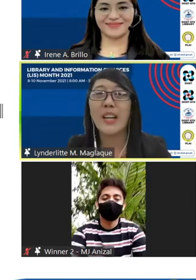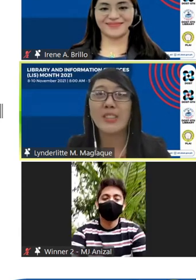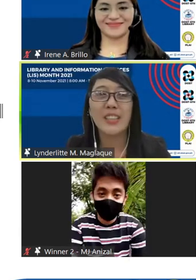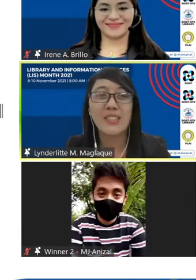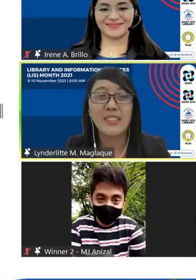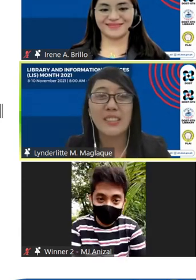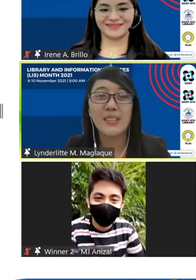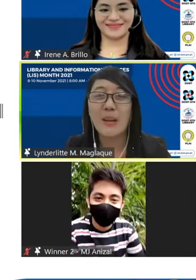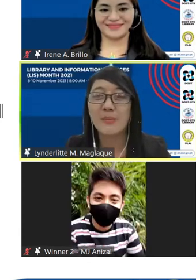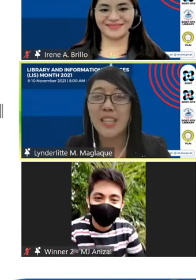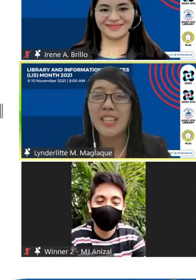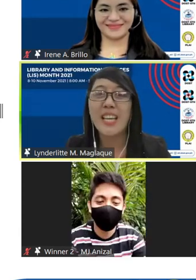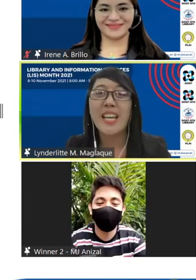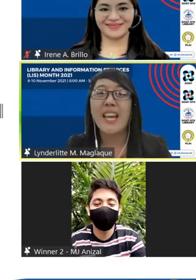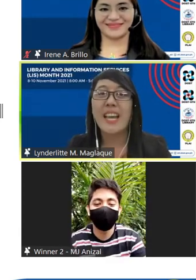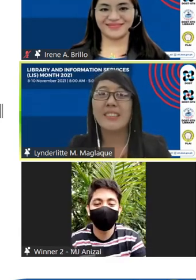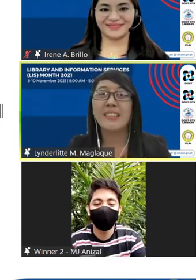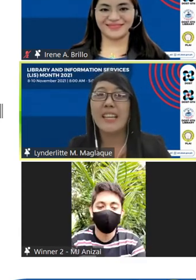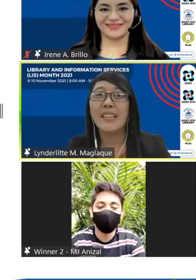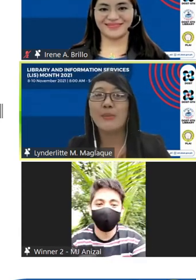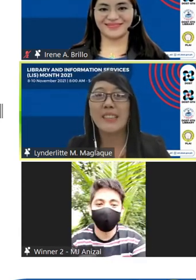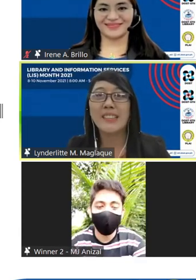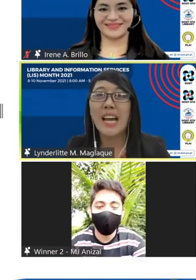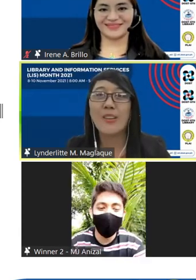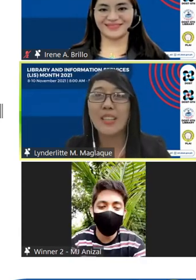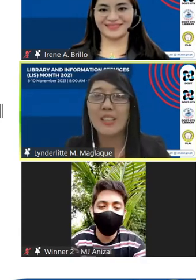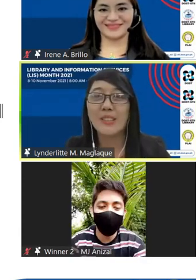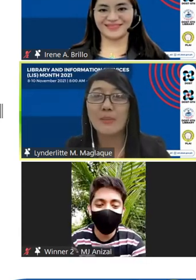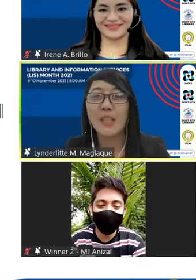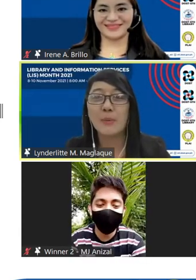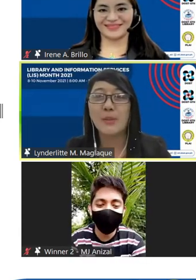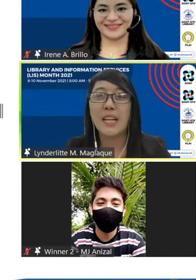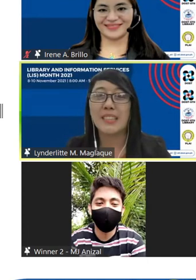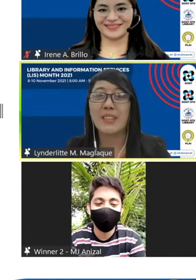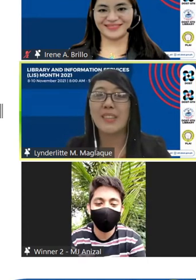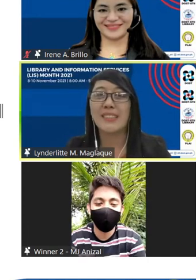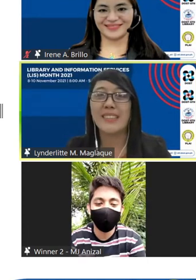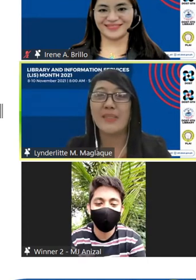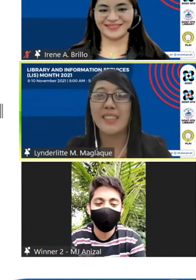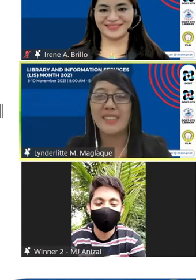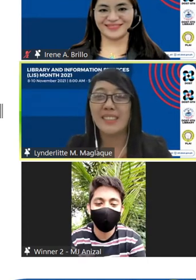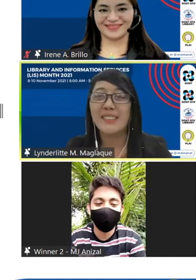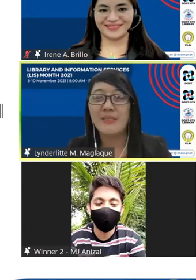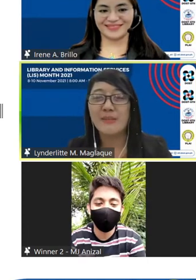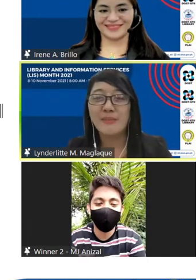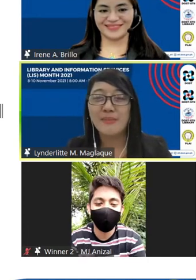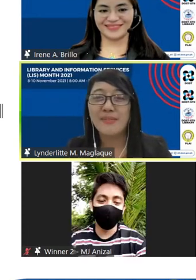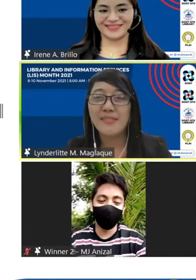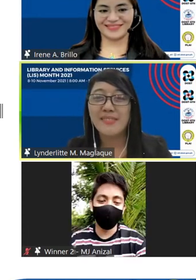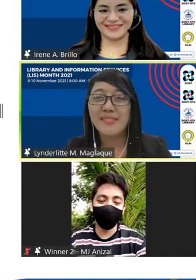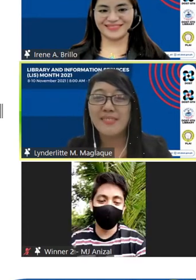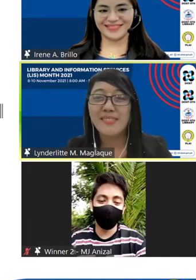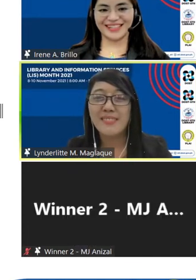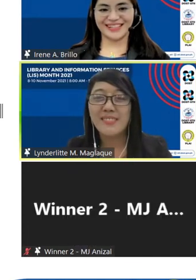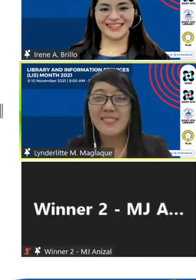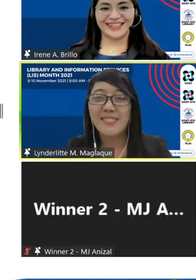Again, congratulations sa iyo, MJ. And sana makasali uli kayo sa mga future activities namin.